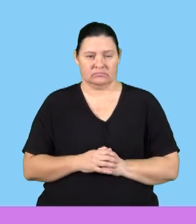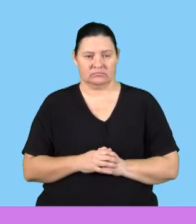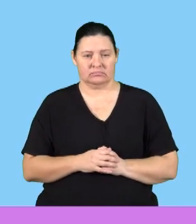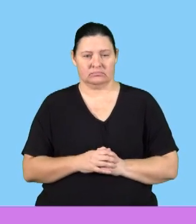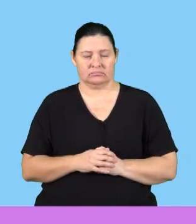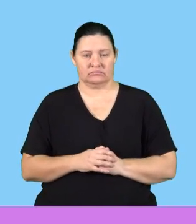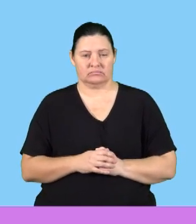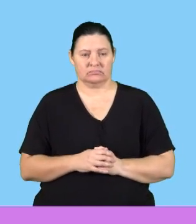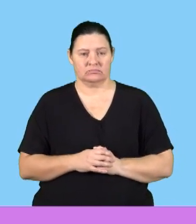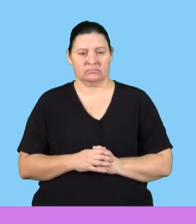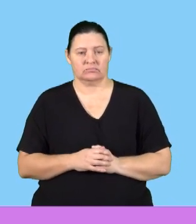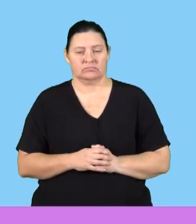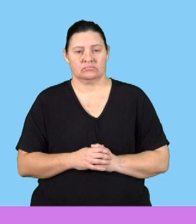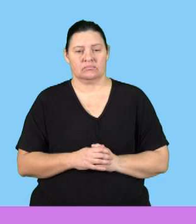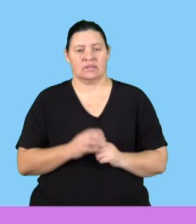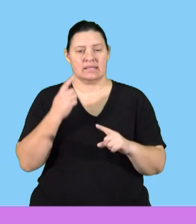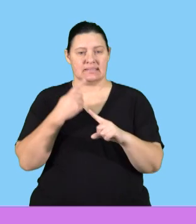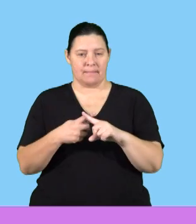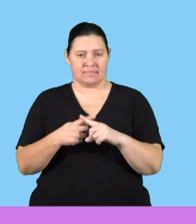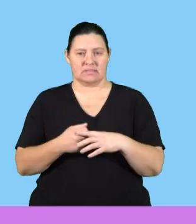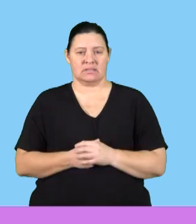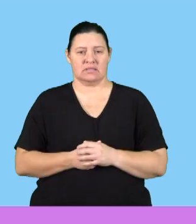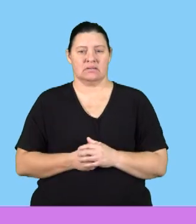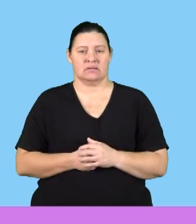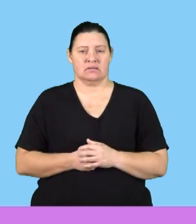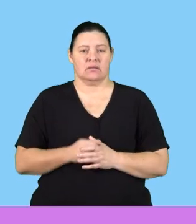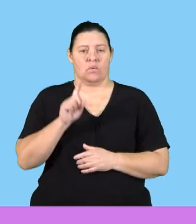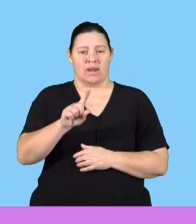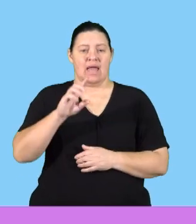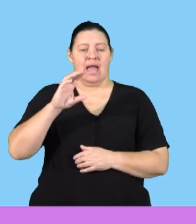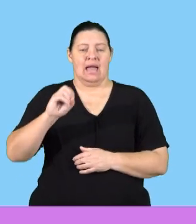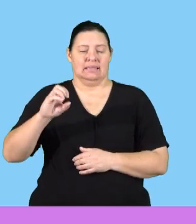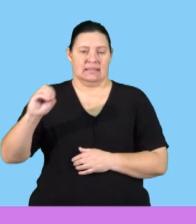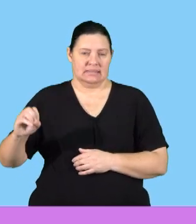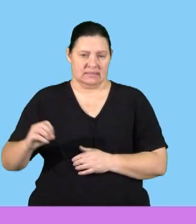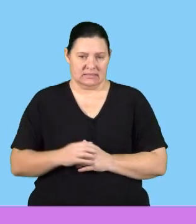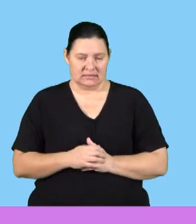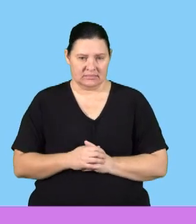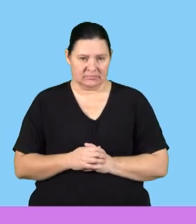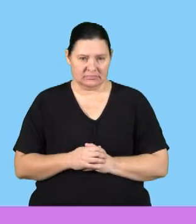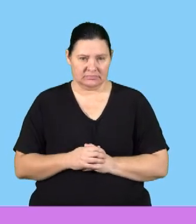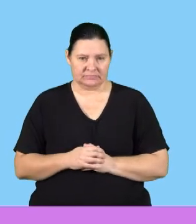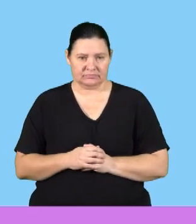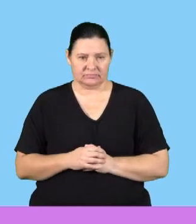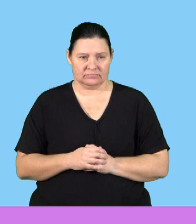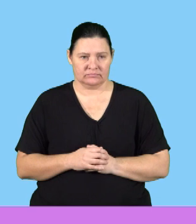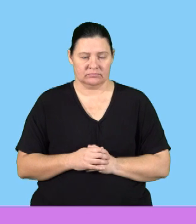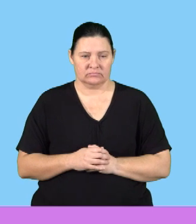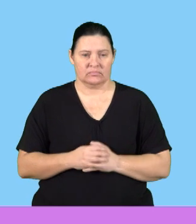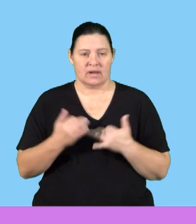17 Rand 99, and then we multiply this by 100%.